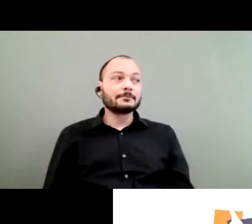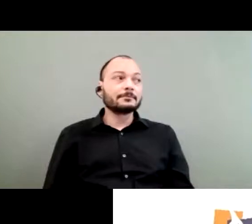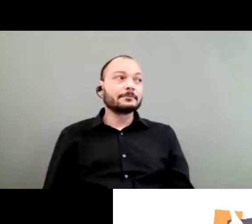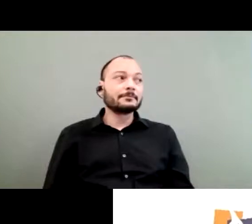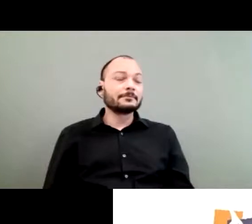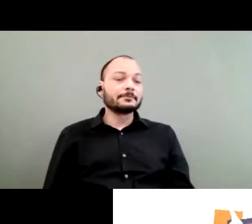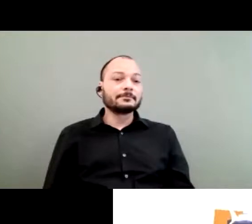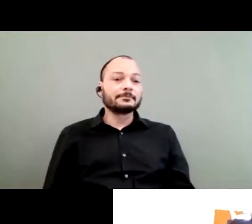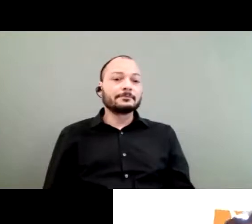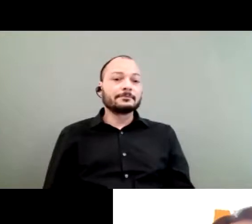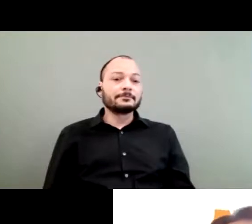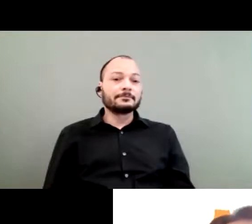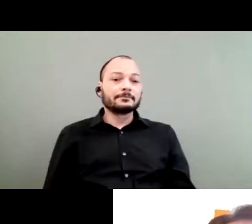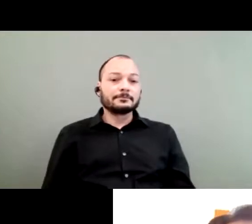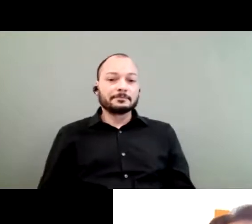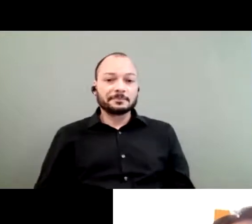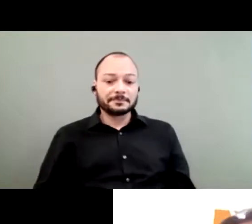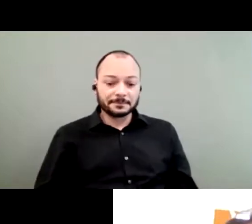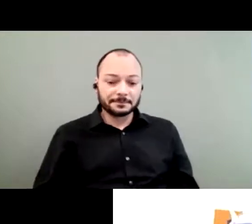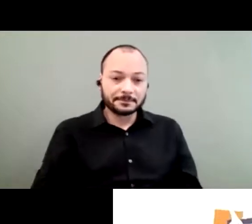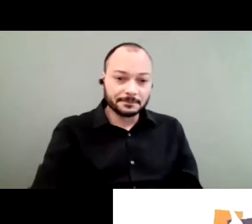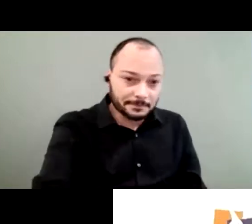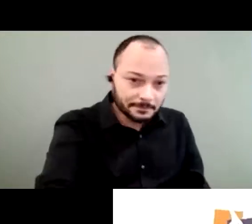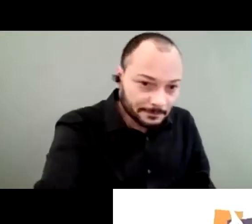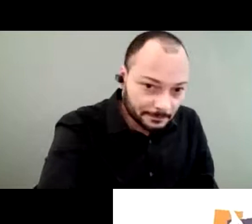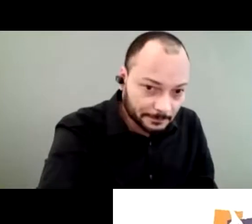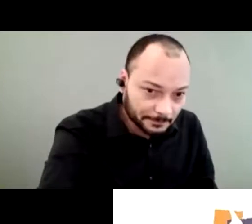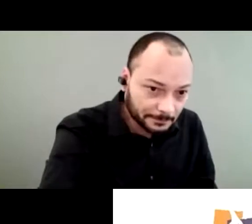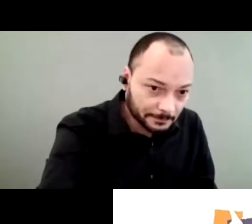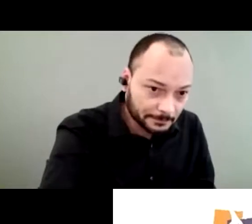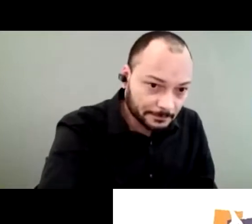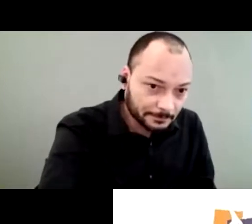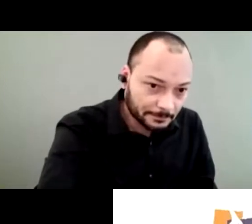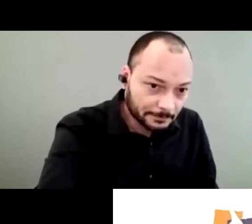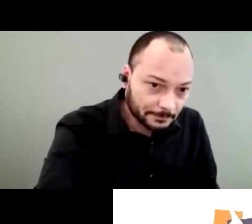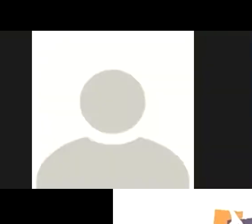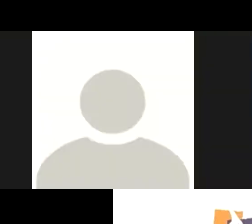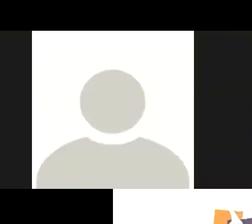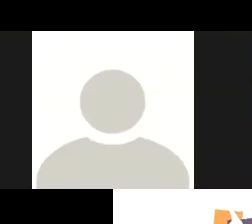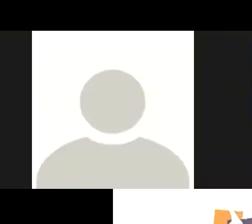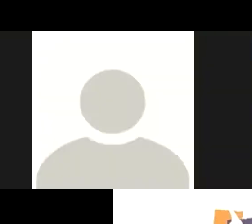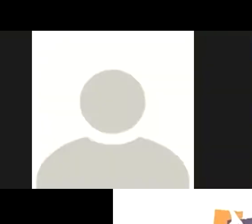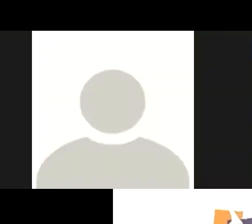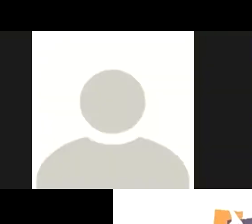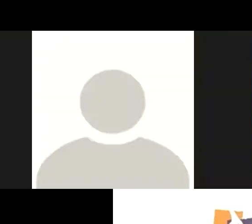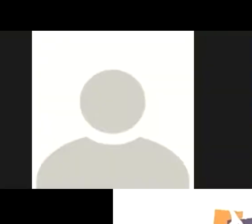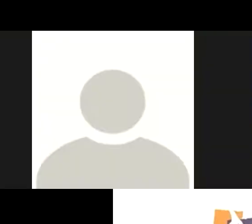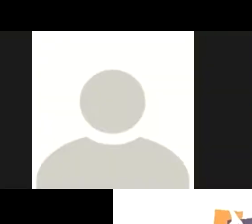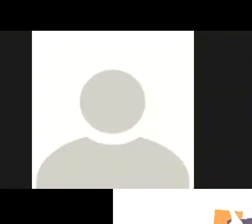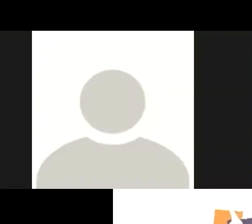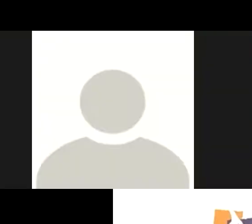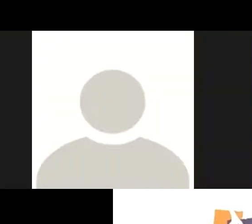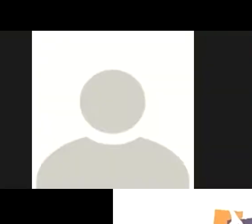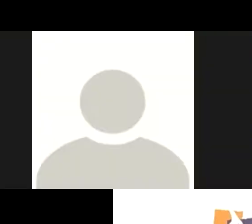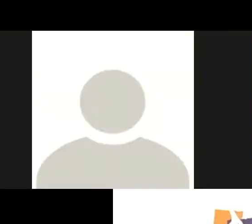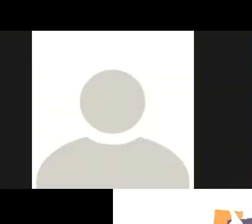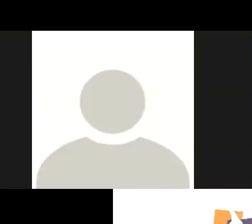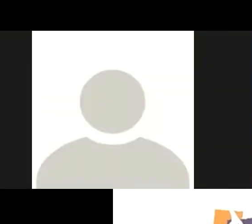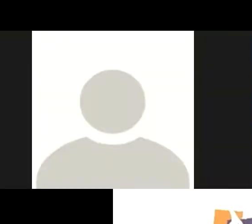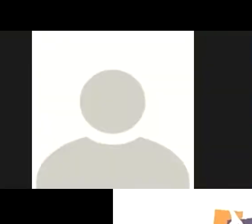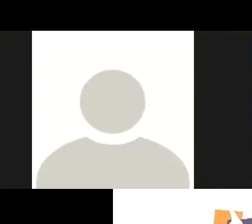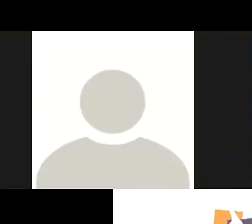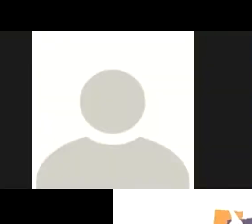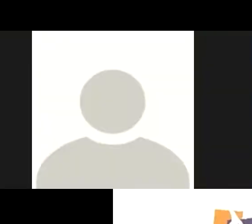folks have a social security number. So you can file with an ITIN, but you must have an ITIN when you file to